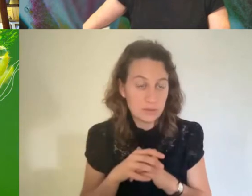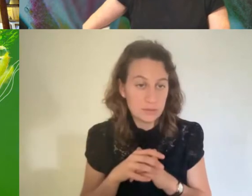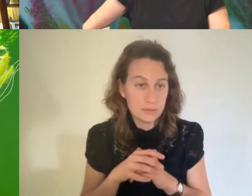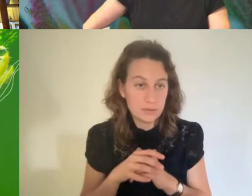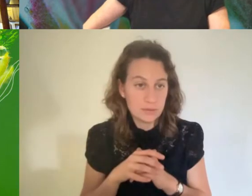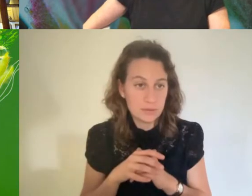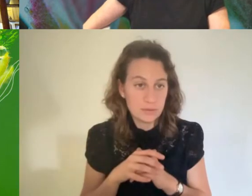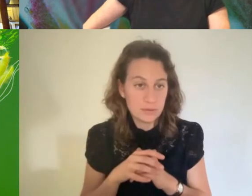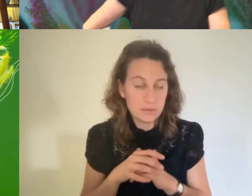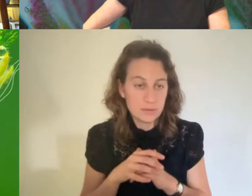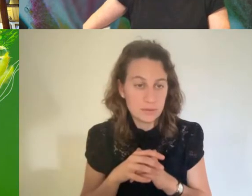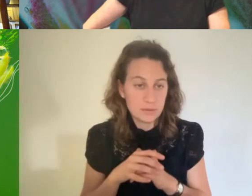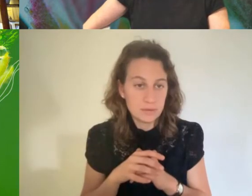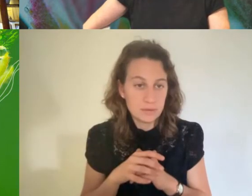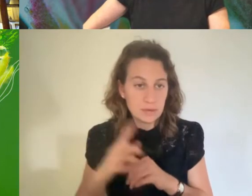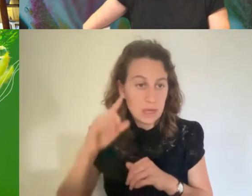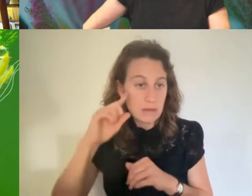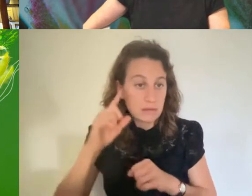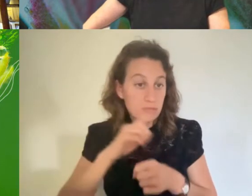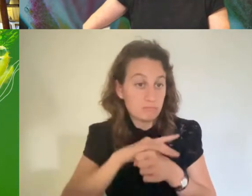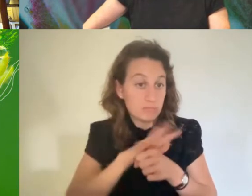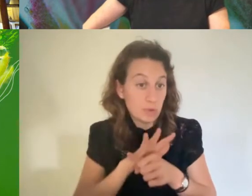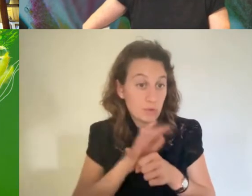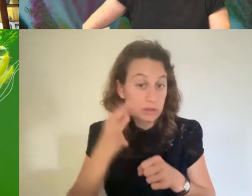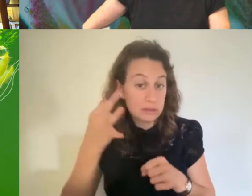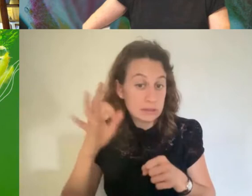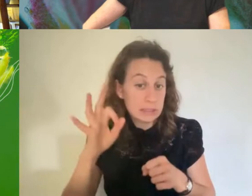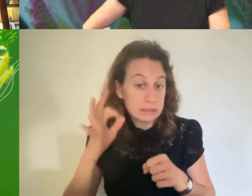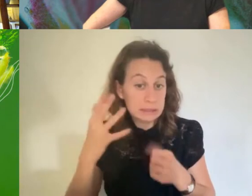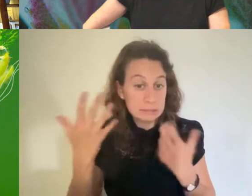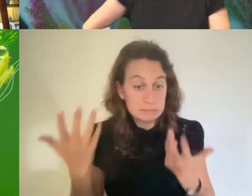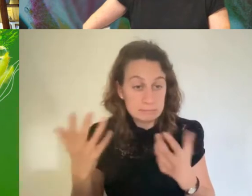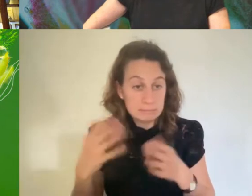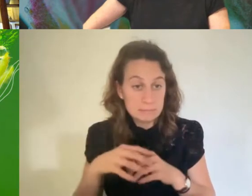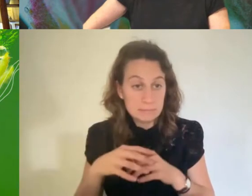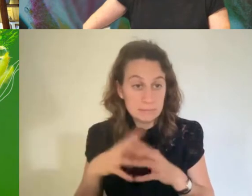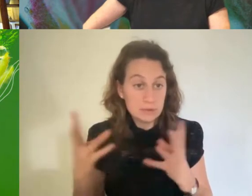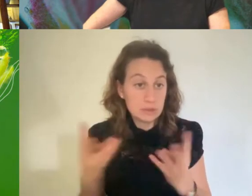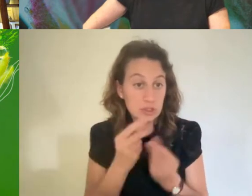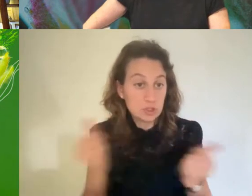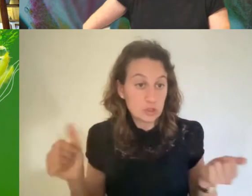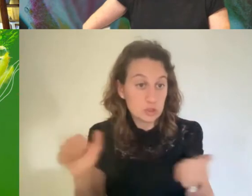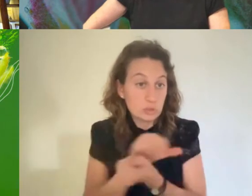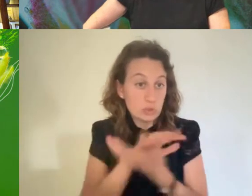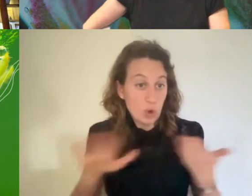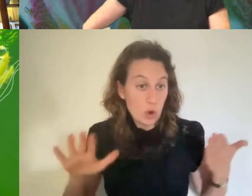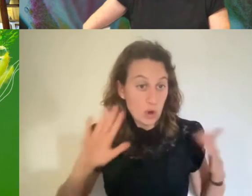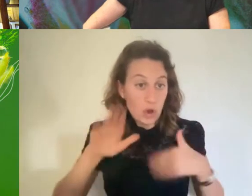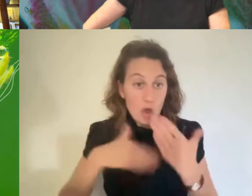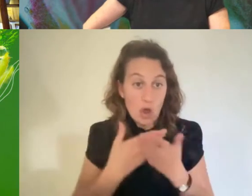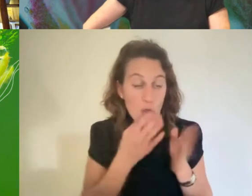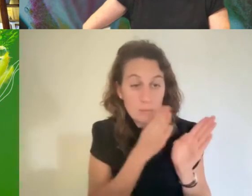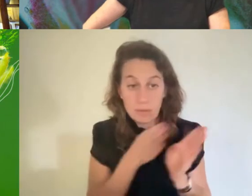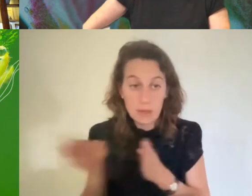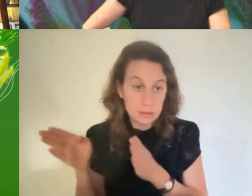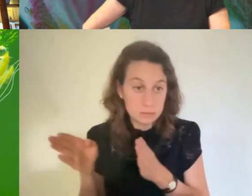I think that COVID-19 has pretty much destroyed all our plans. Lorraine and I